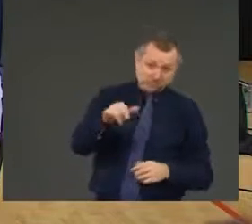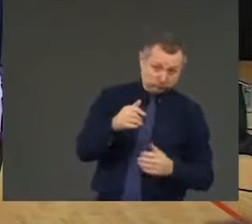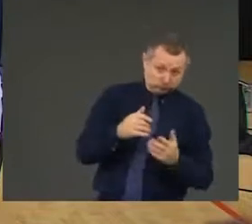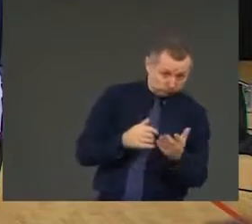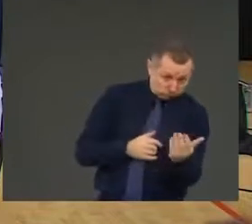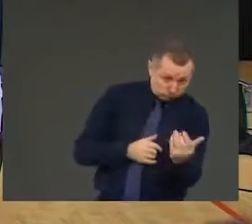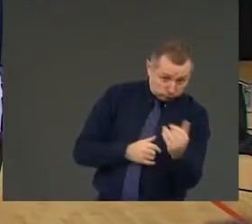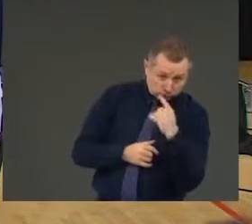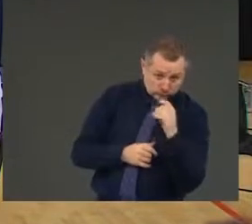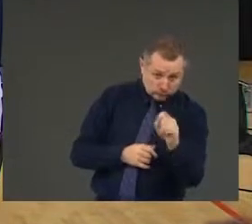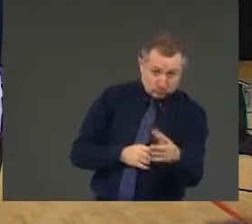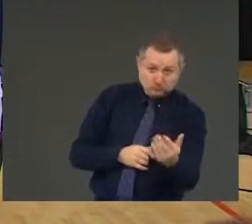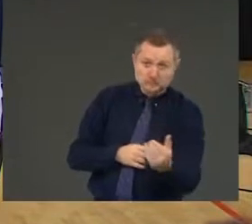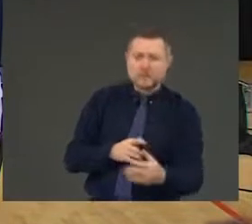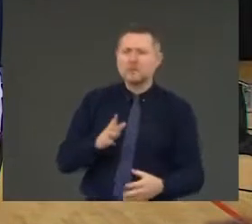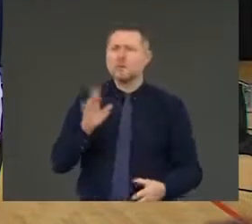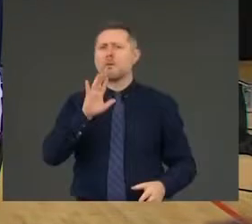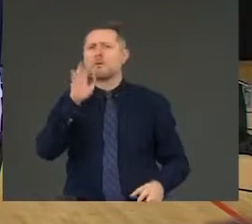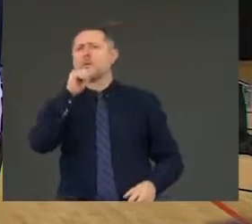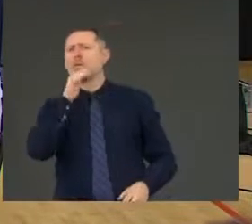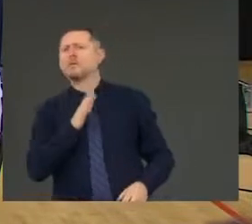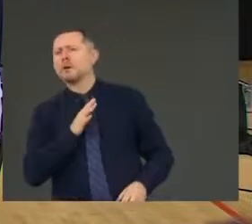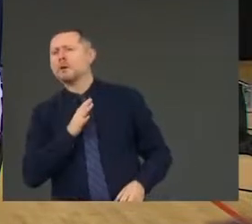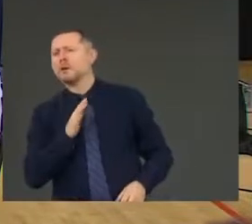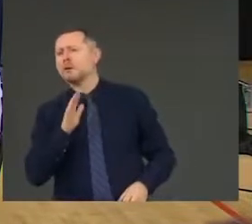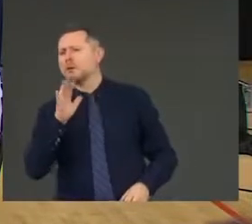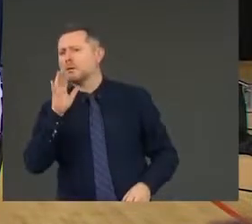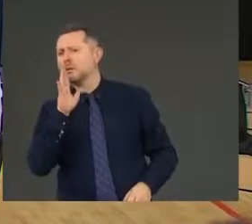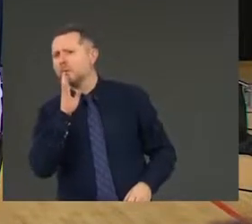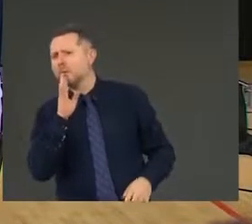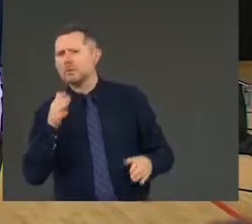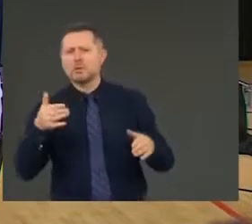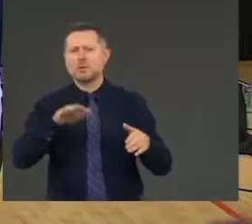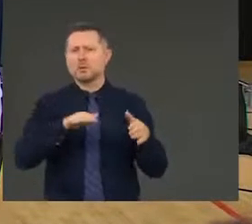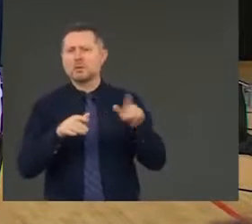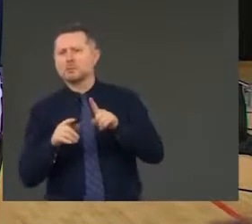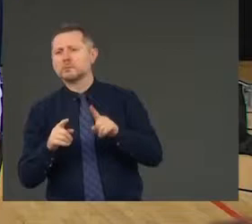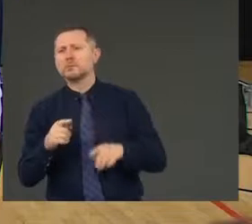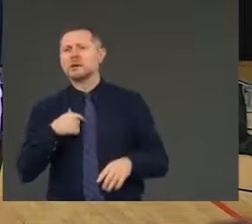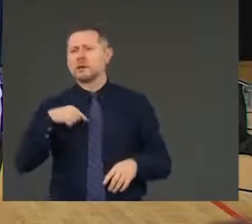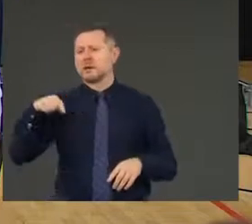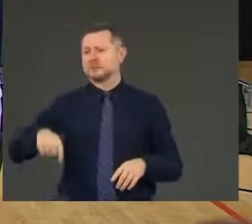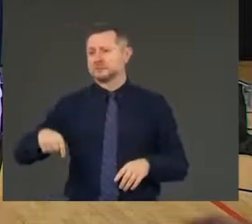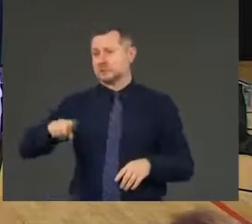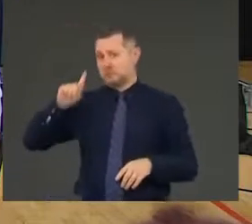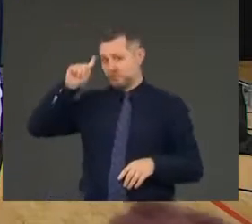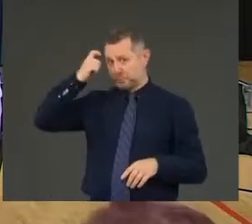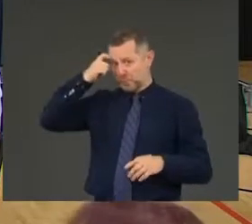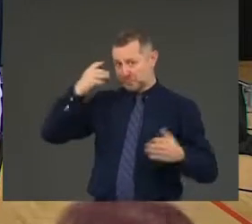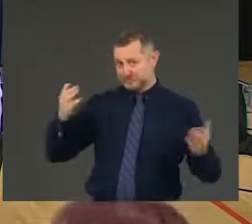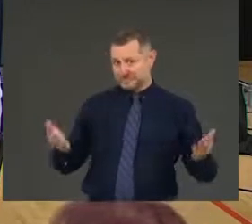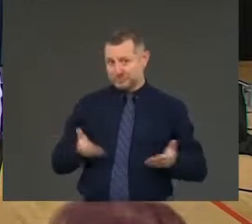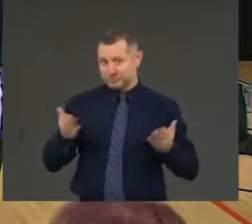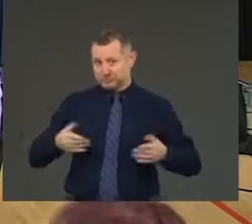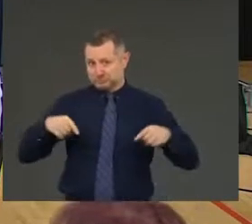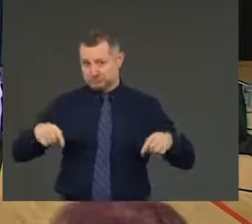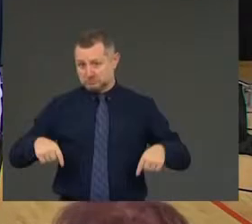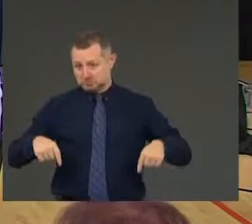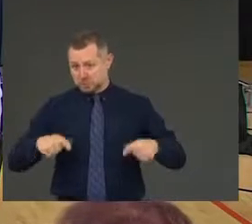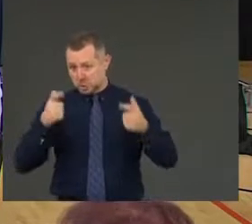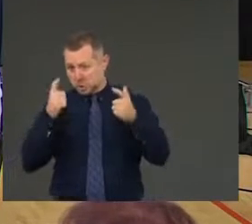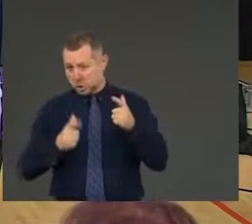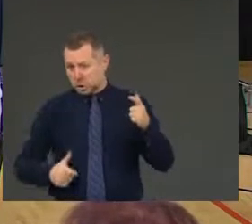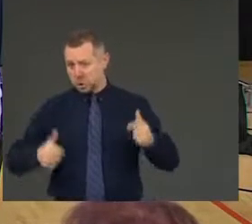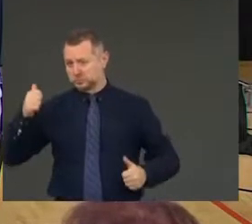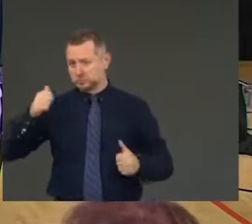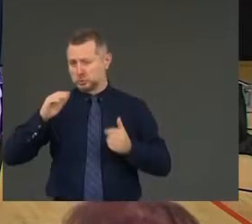Rafaela, 50, Albanian American paper, The Sun. We're in the Bronx, and there's a sizable community of Albanian Americans here. With